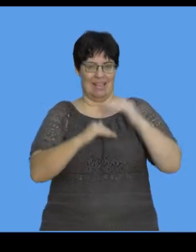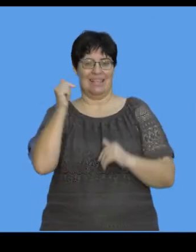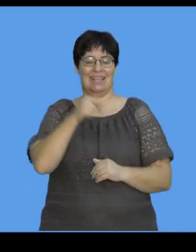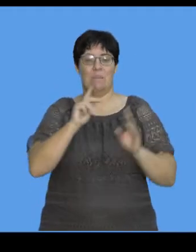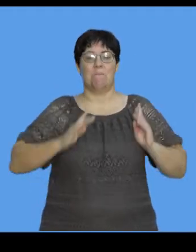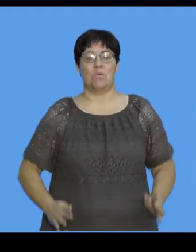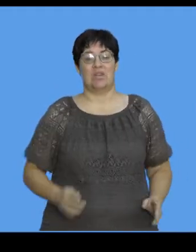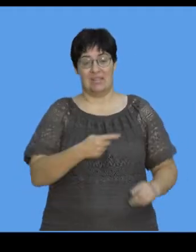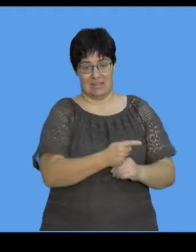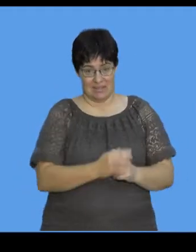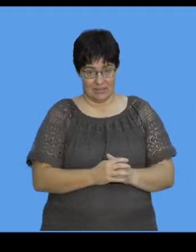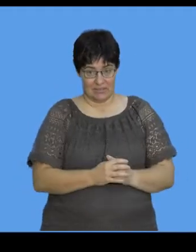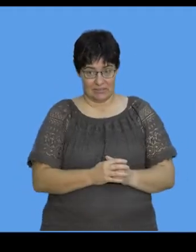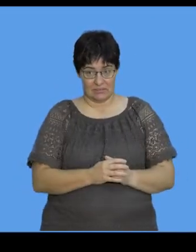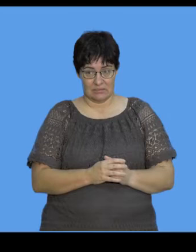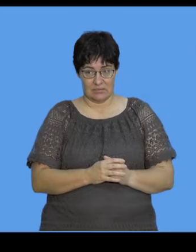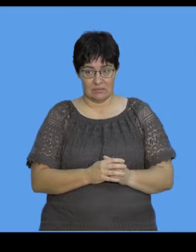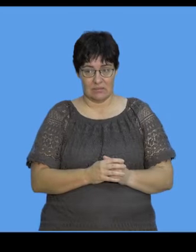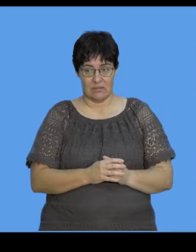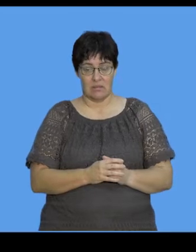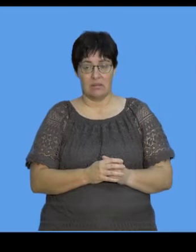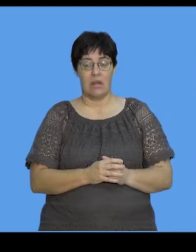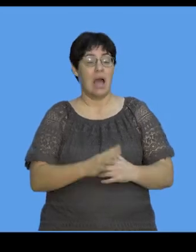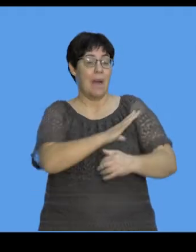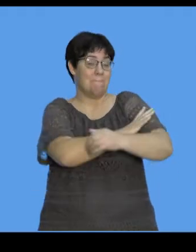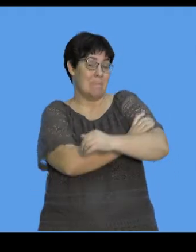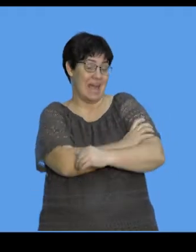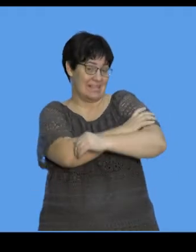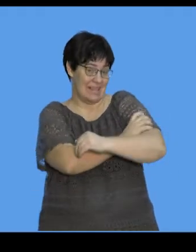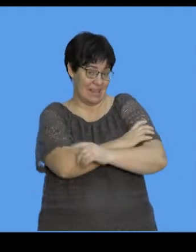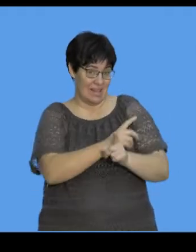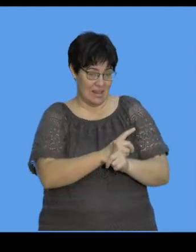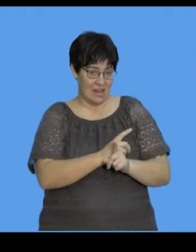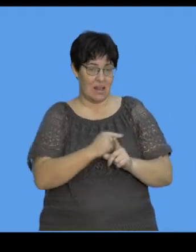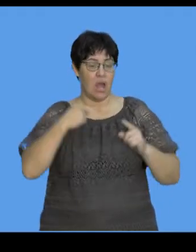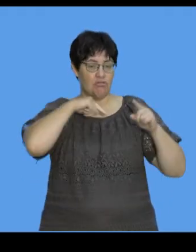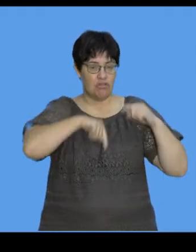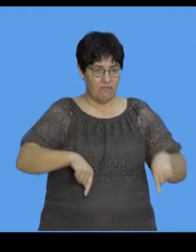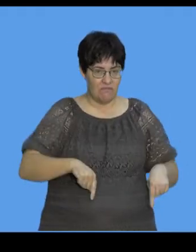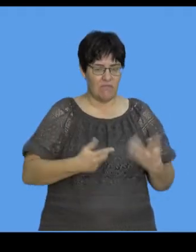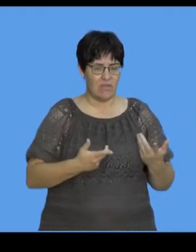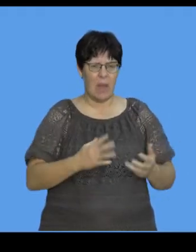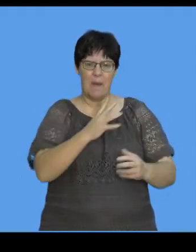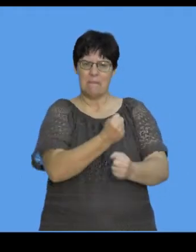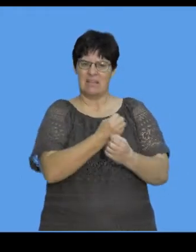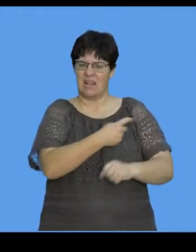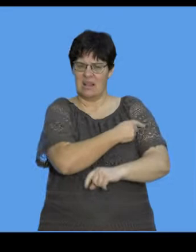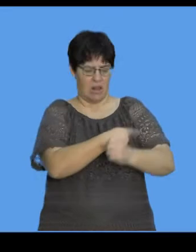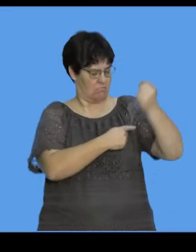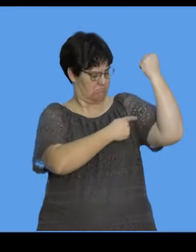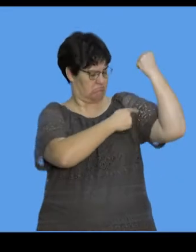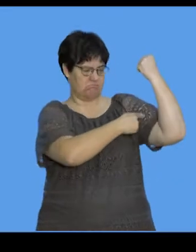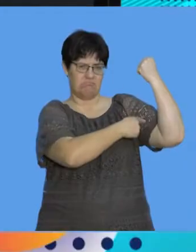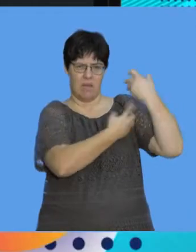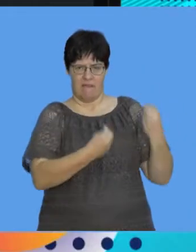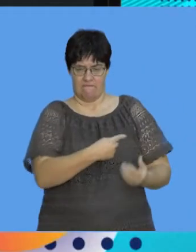building that. Muscle contraction and nerve impulse. Right. What is a muscle? These